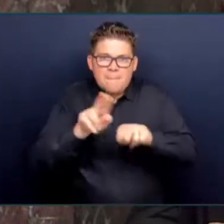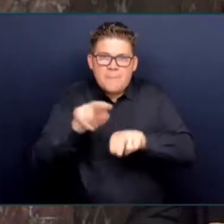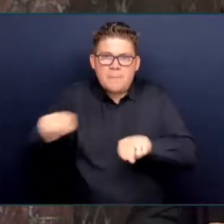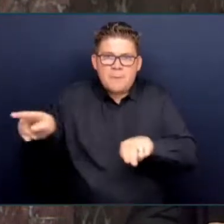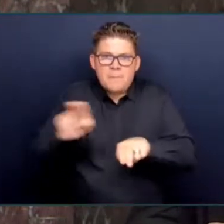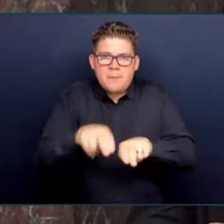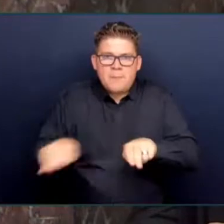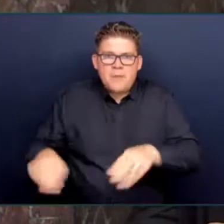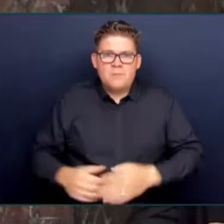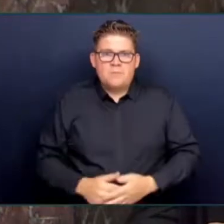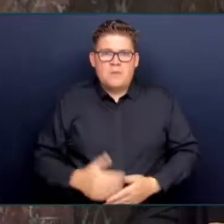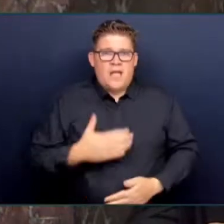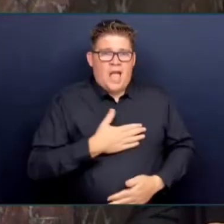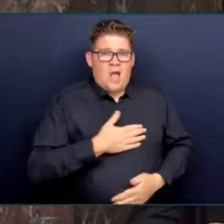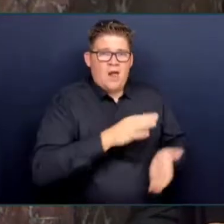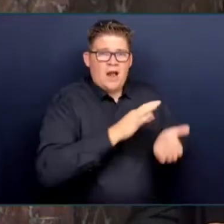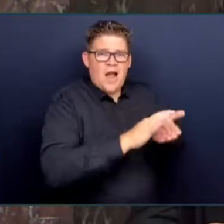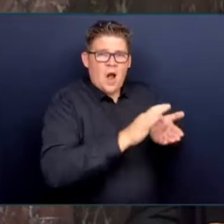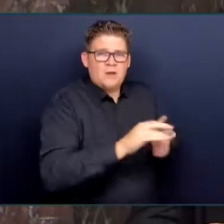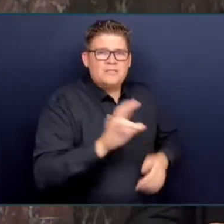underway.